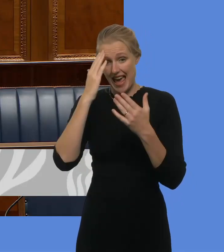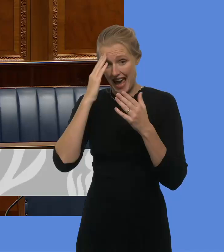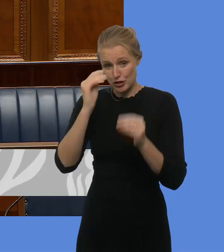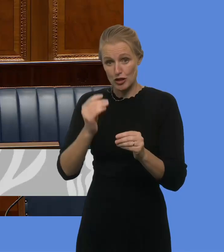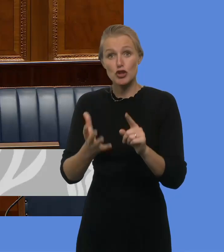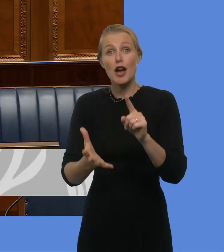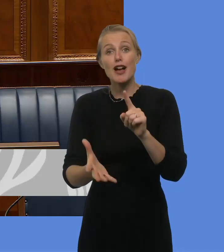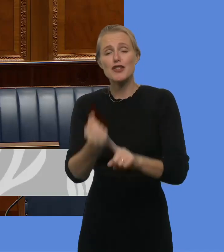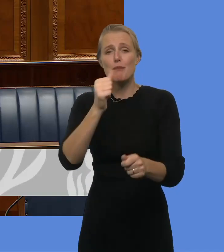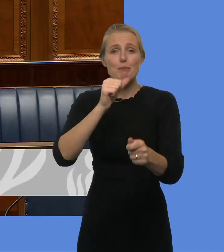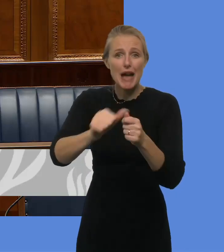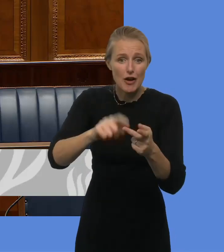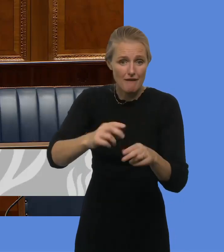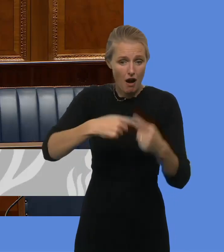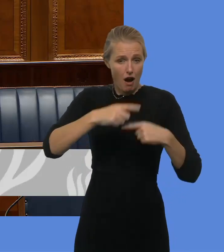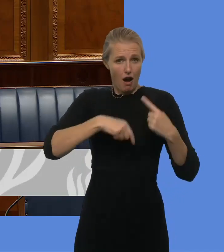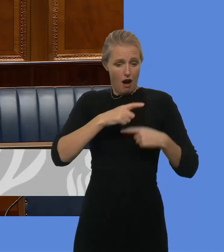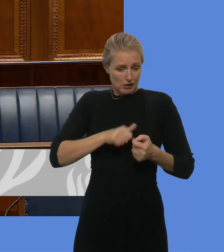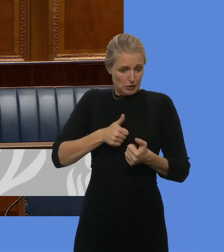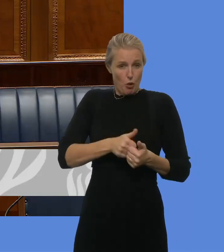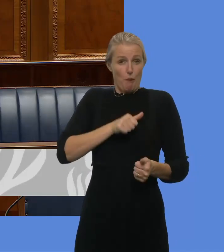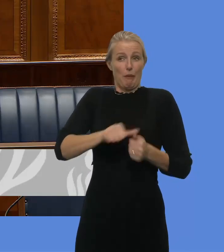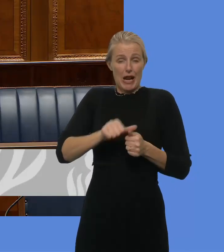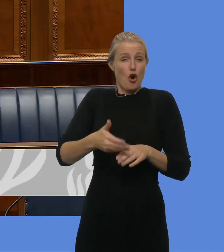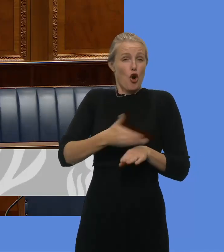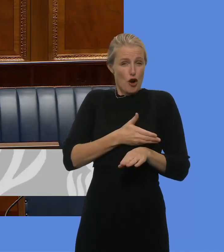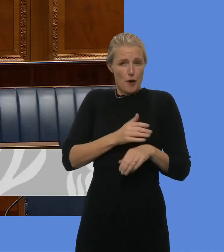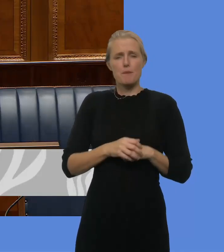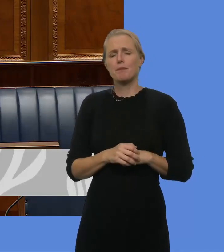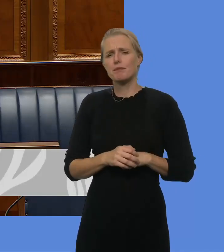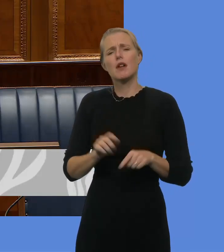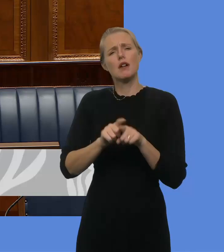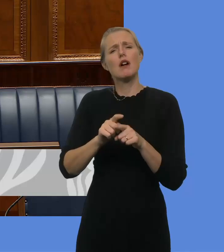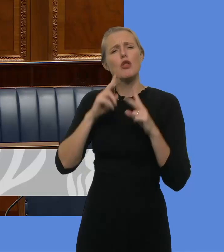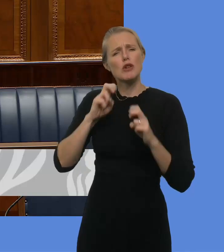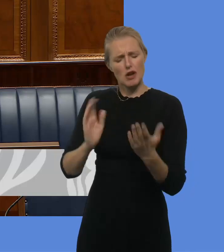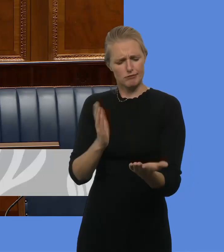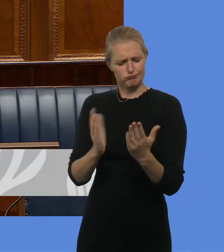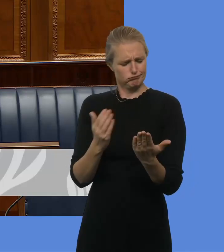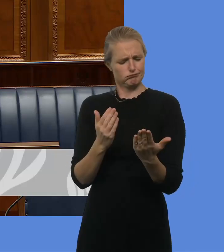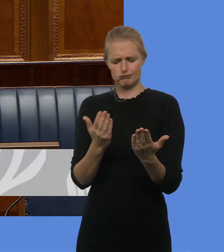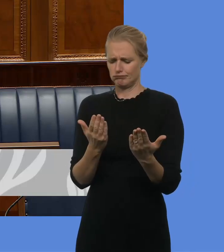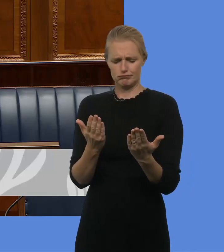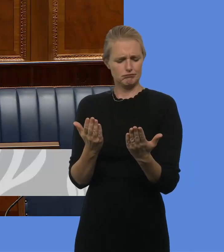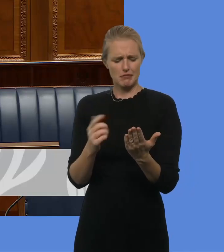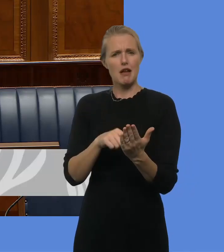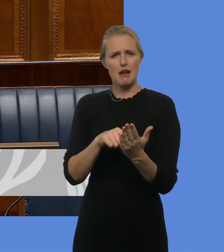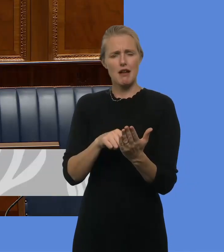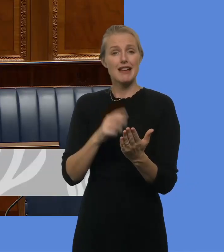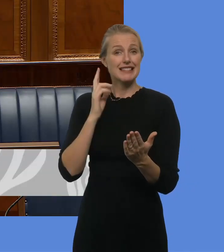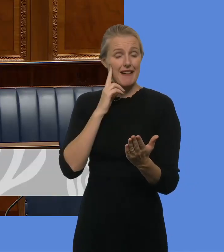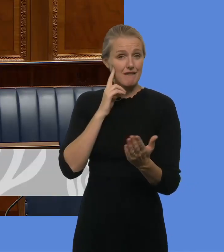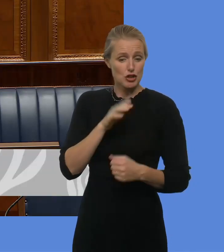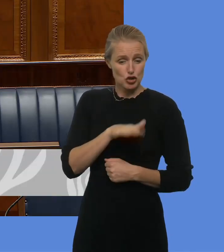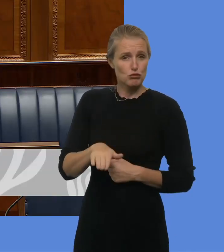end. A further aspect that I've noticed when I was preparing this research is that deaf